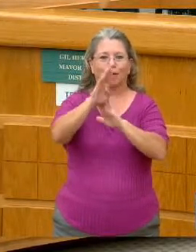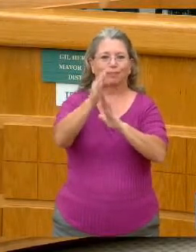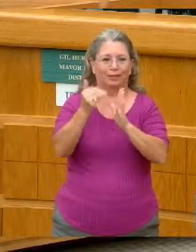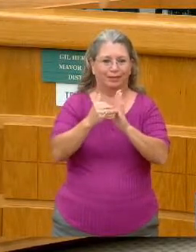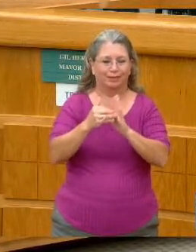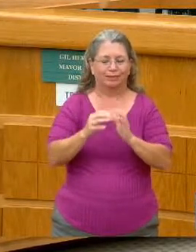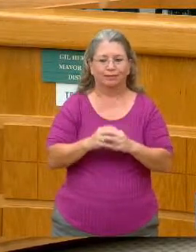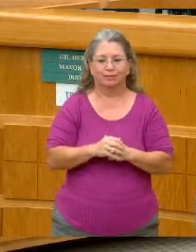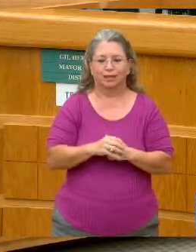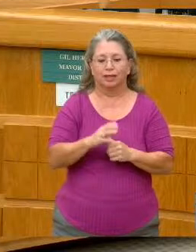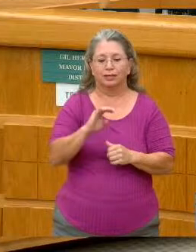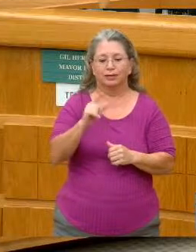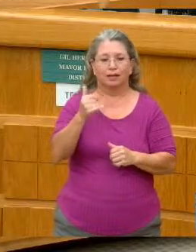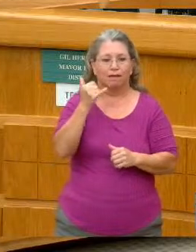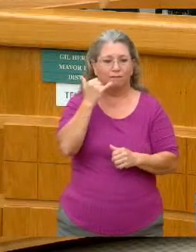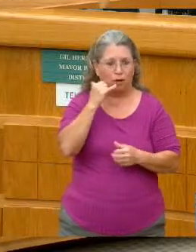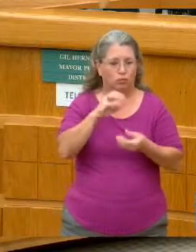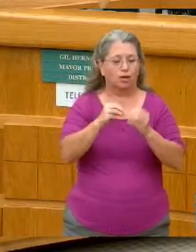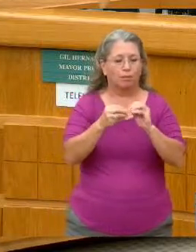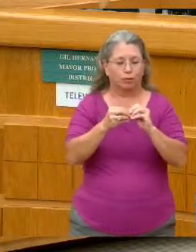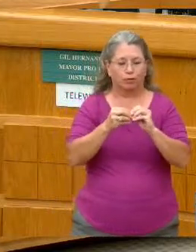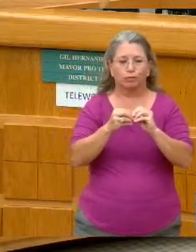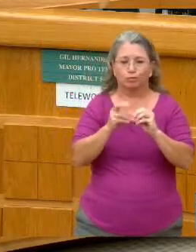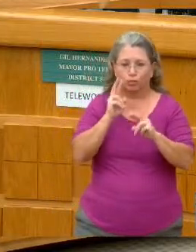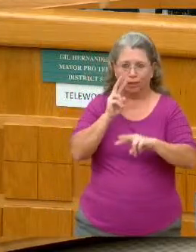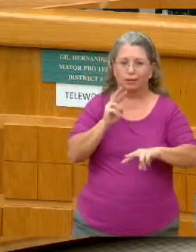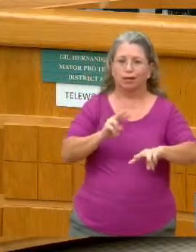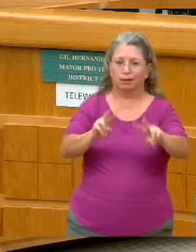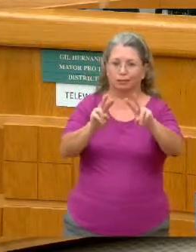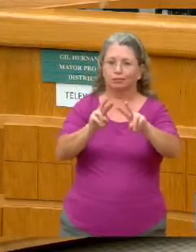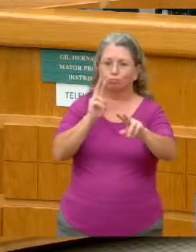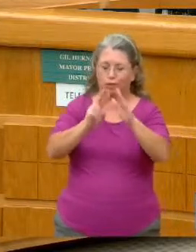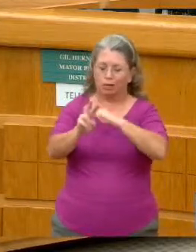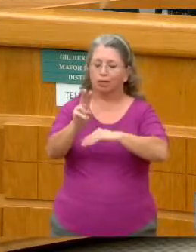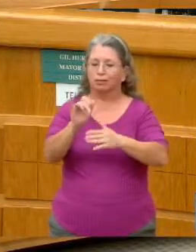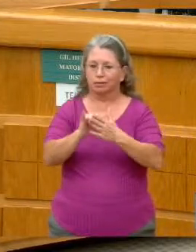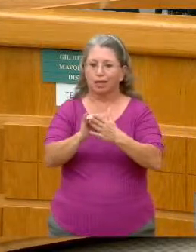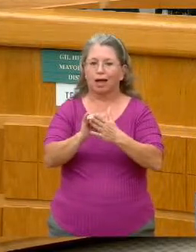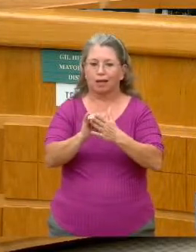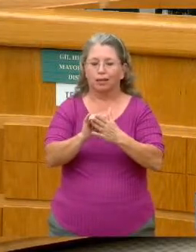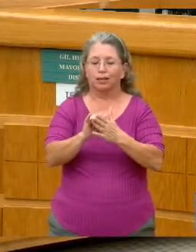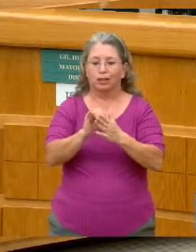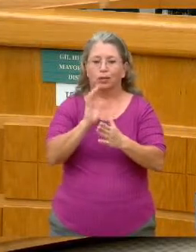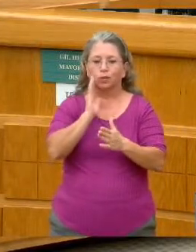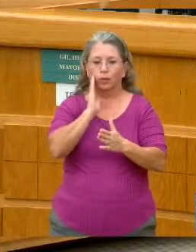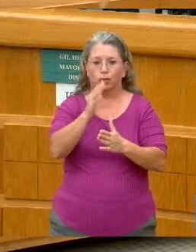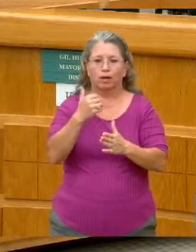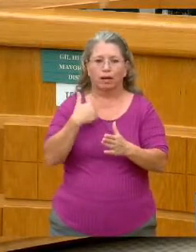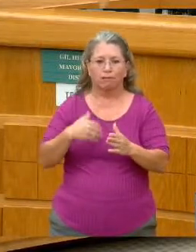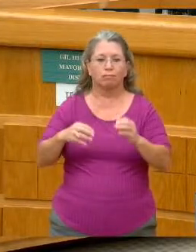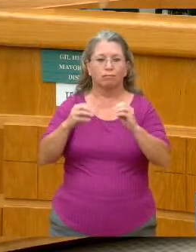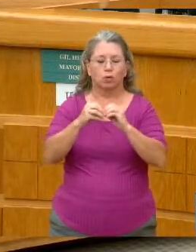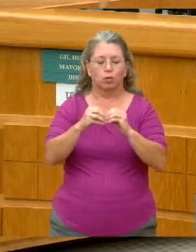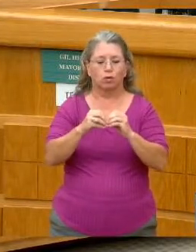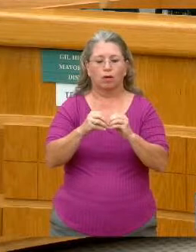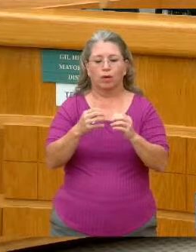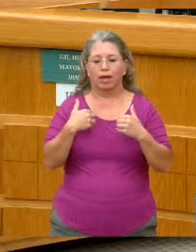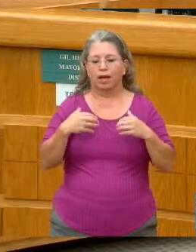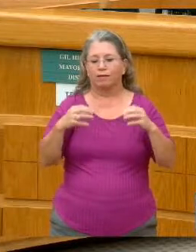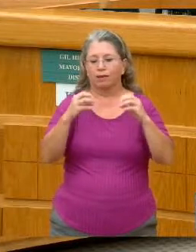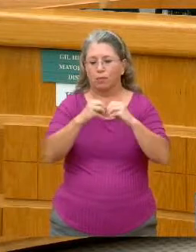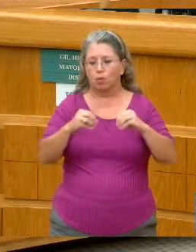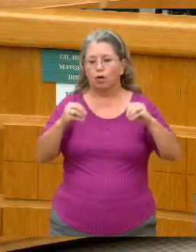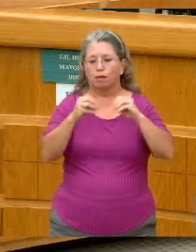an increased transmission rate. If you look at the number of encounters, if you look at our non-essential visits to places like restaurants and